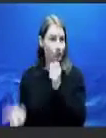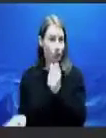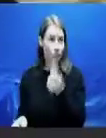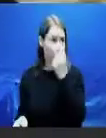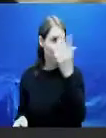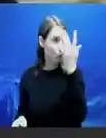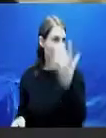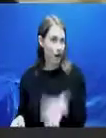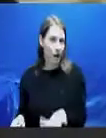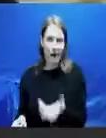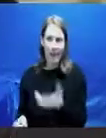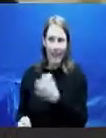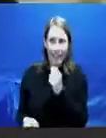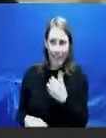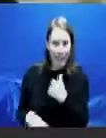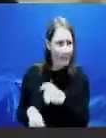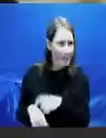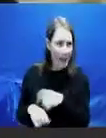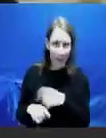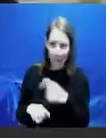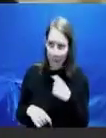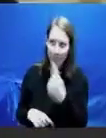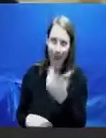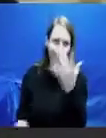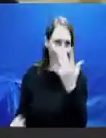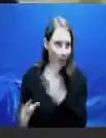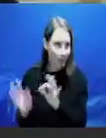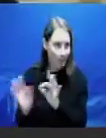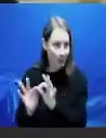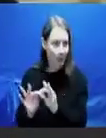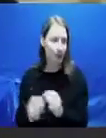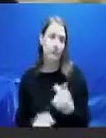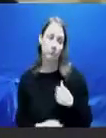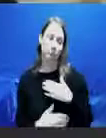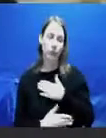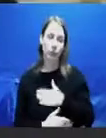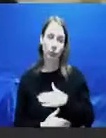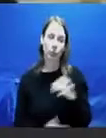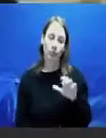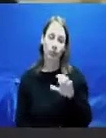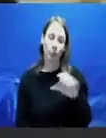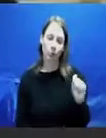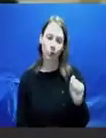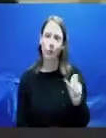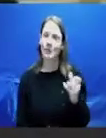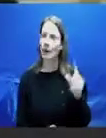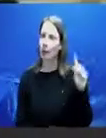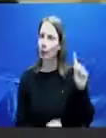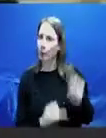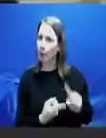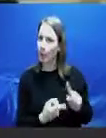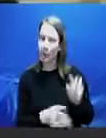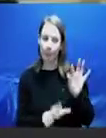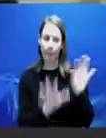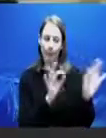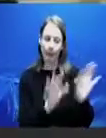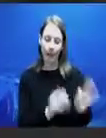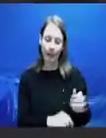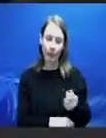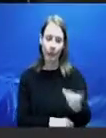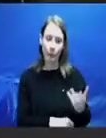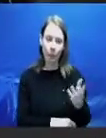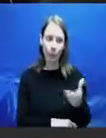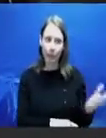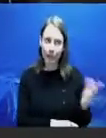time. So I enjoy that the Common Core Standards has cut down on a lot of that and picked a few things that we can really